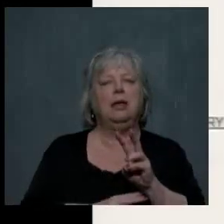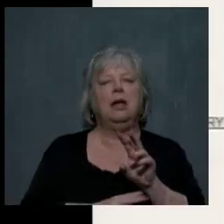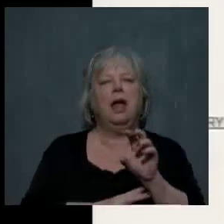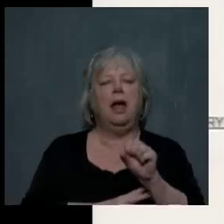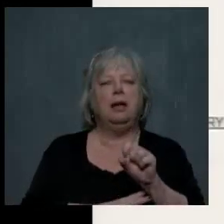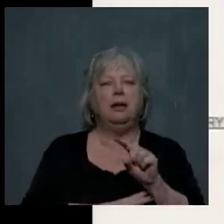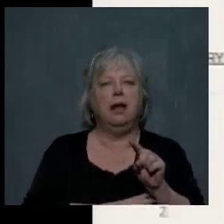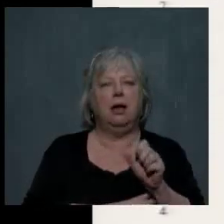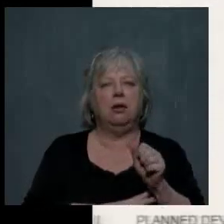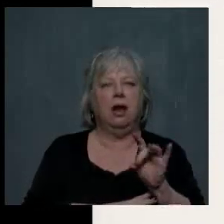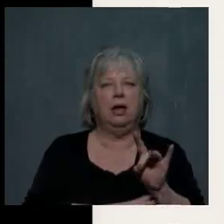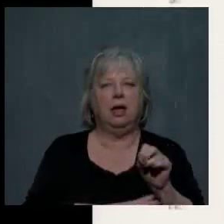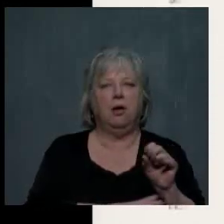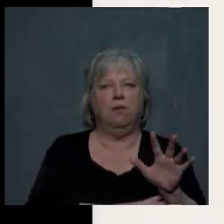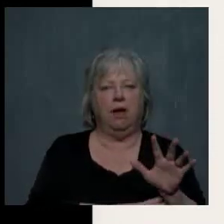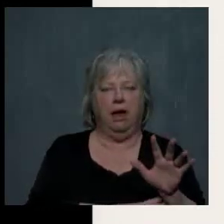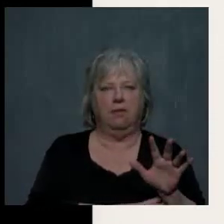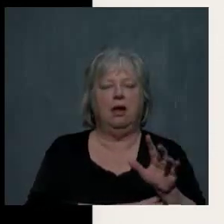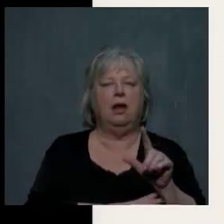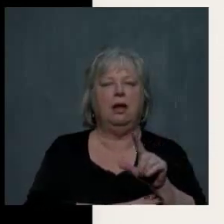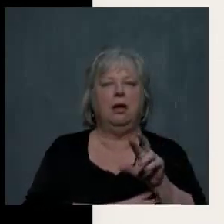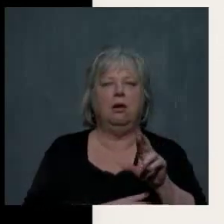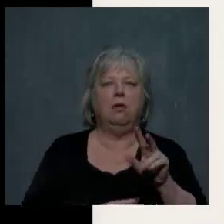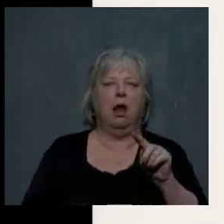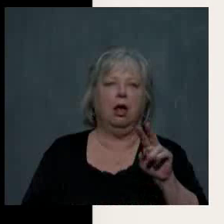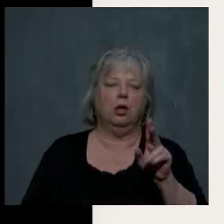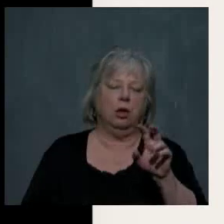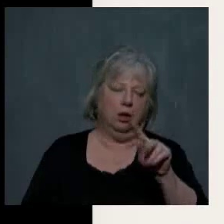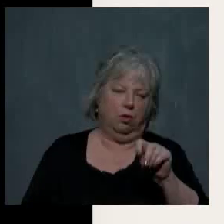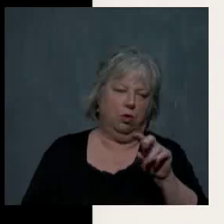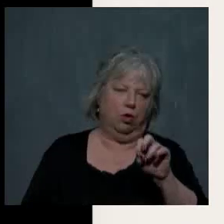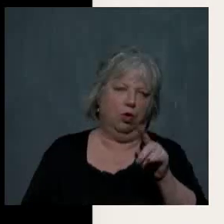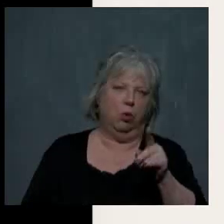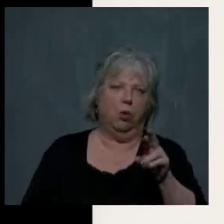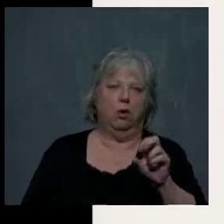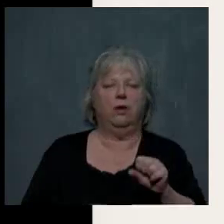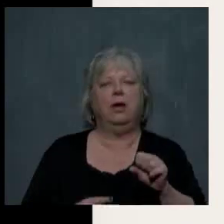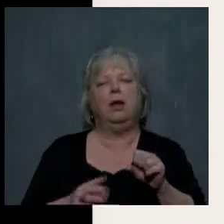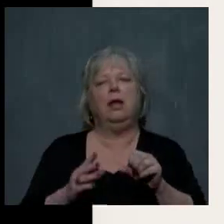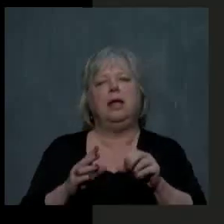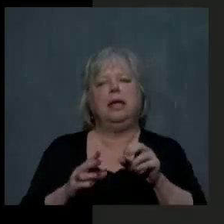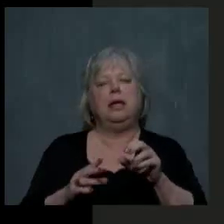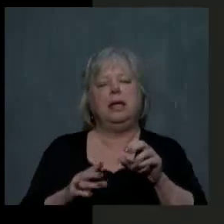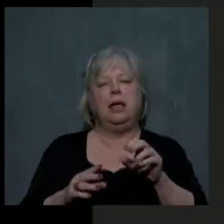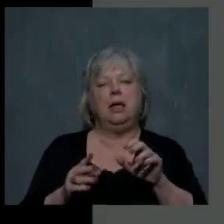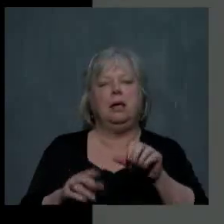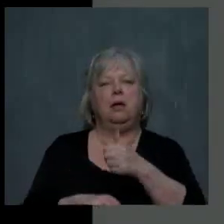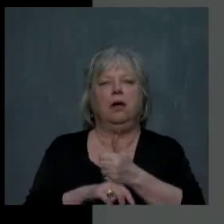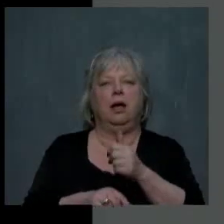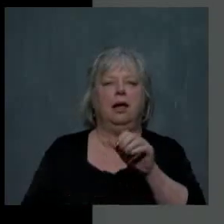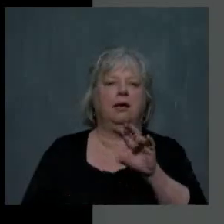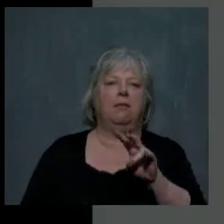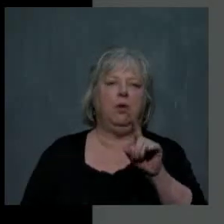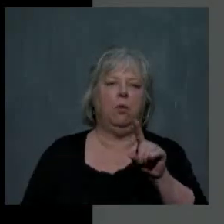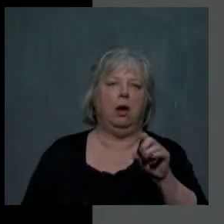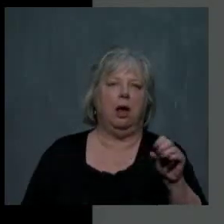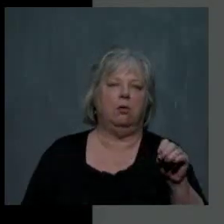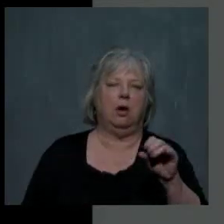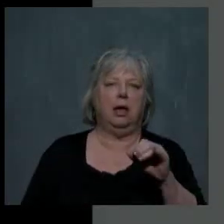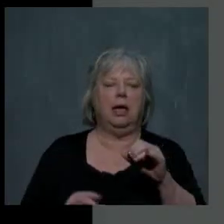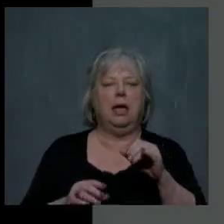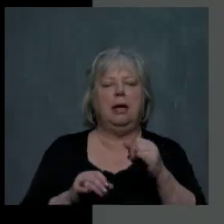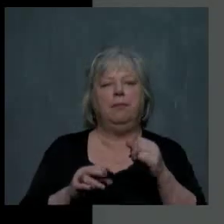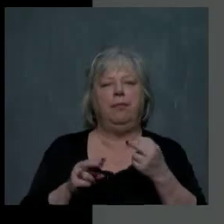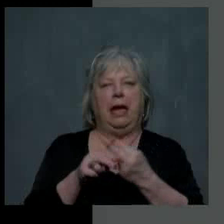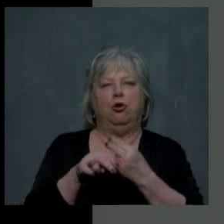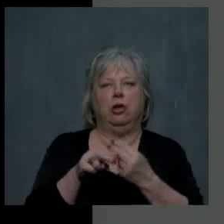number S-1805, Little Rock Tours Subdivision Site Plan Review, located at 3100 Interstate 30. The